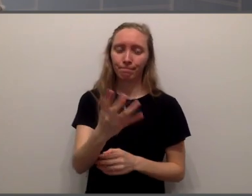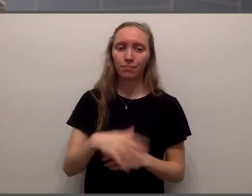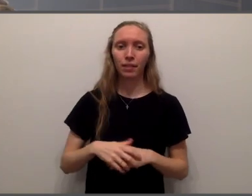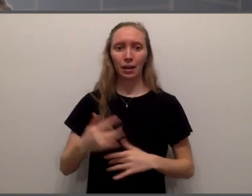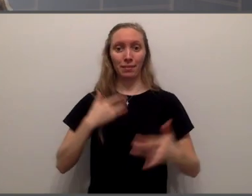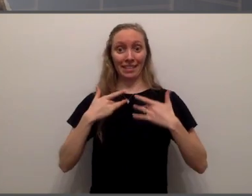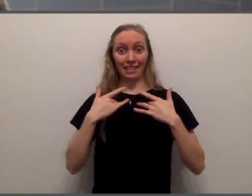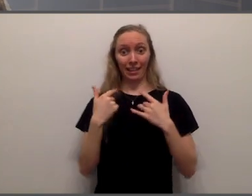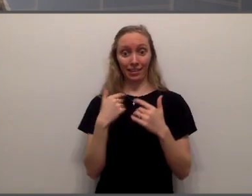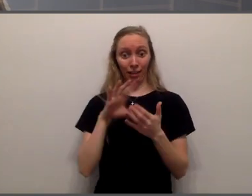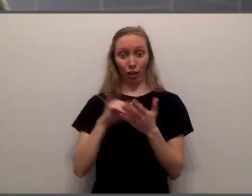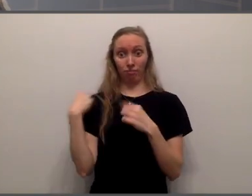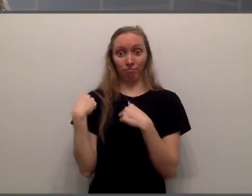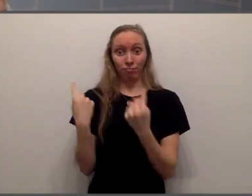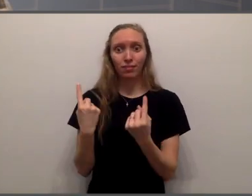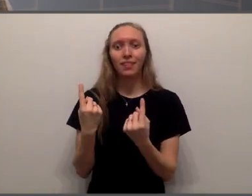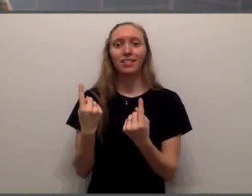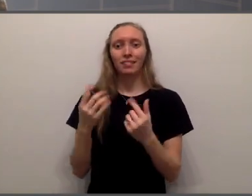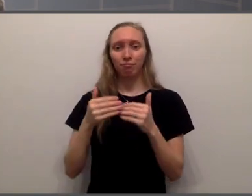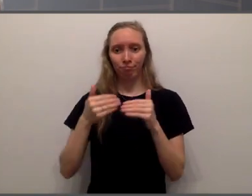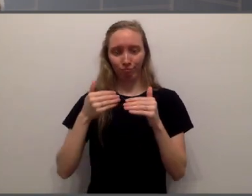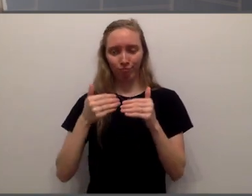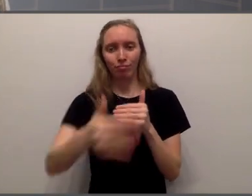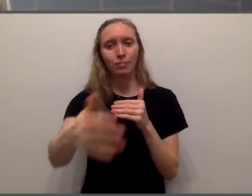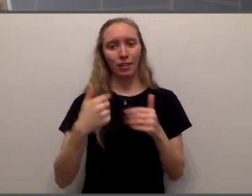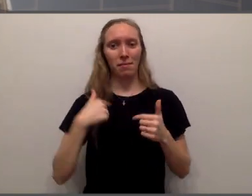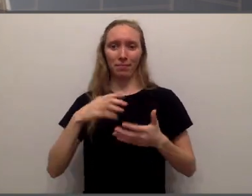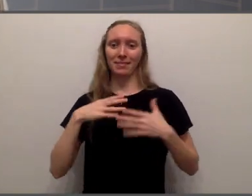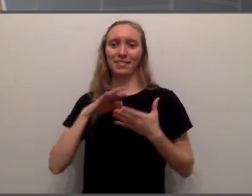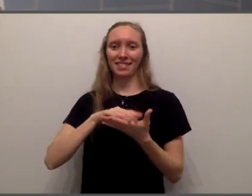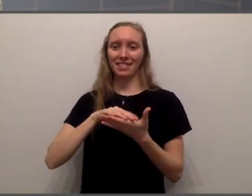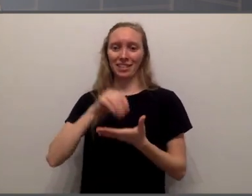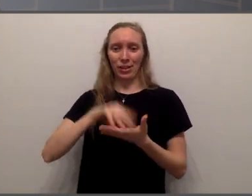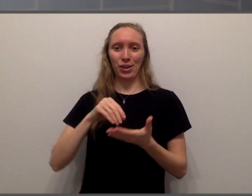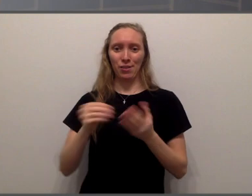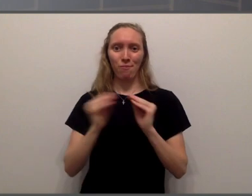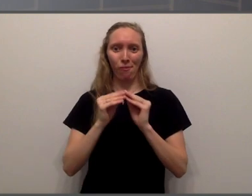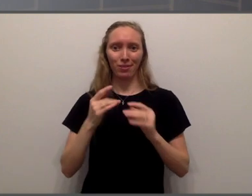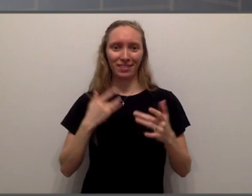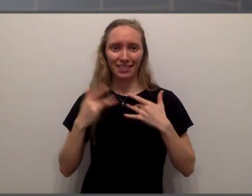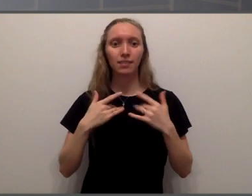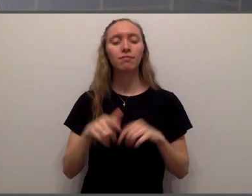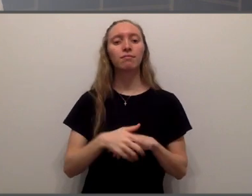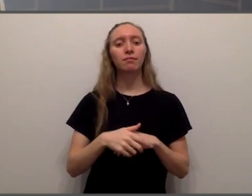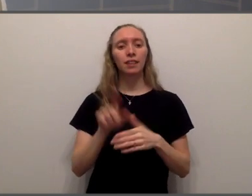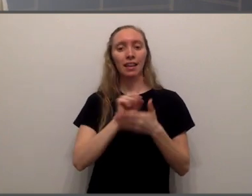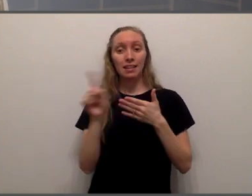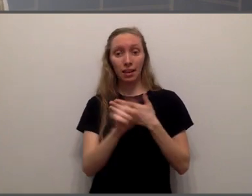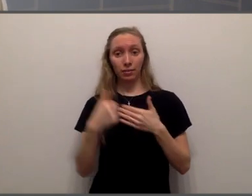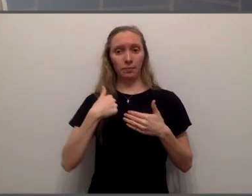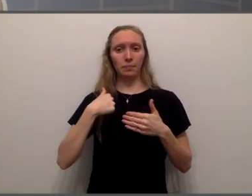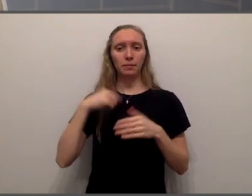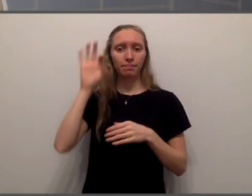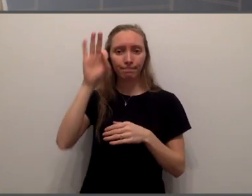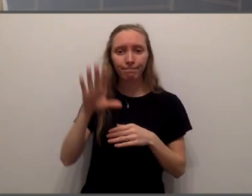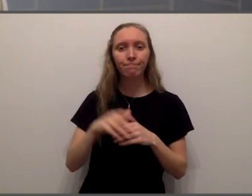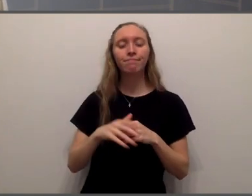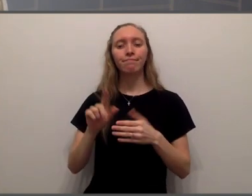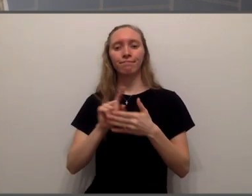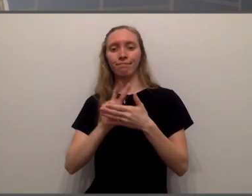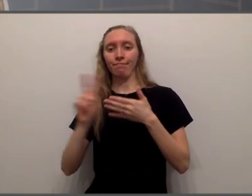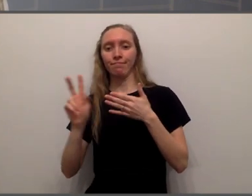throughout this series. Next week, I'll be teaching. The week after that, we're going to hear from Jimmy, and then I will wrap up the series as well. But we're also going to